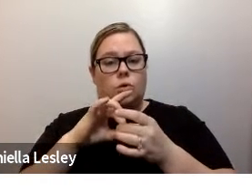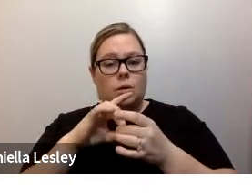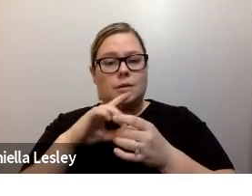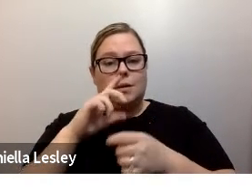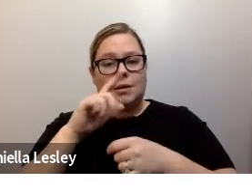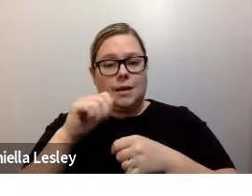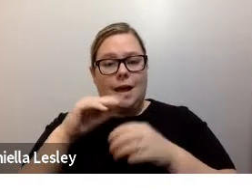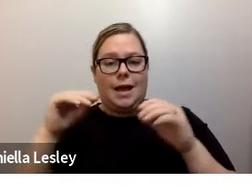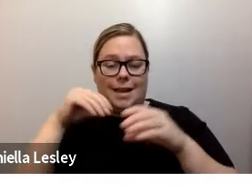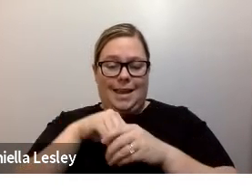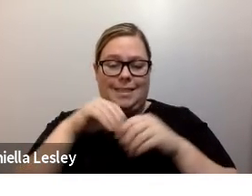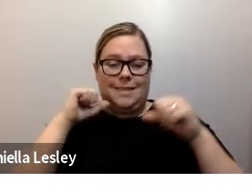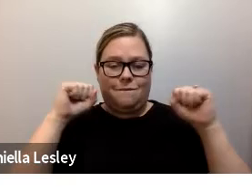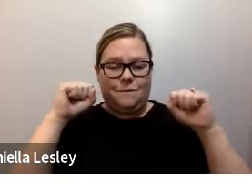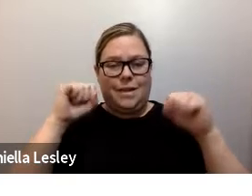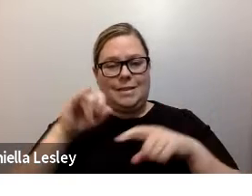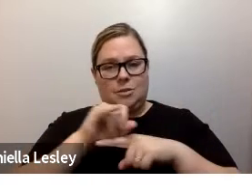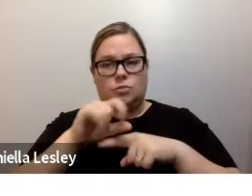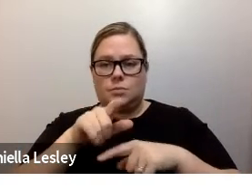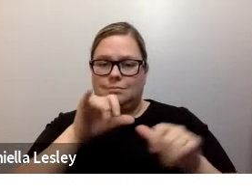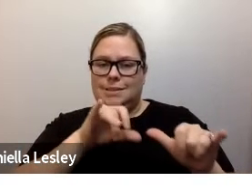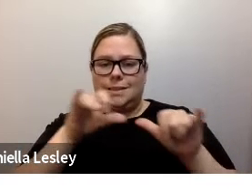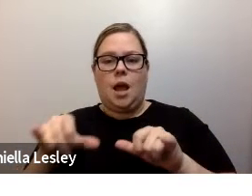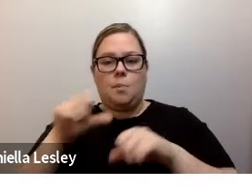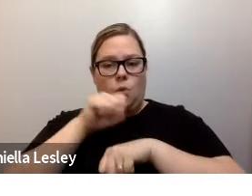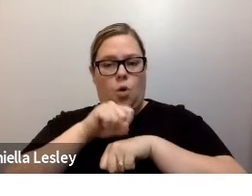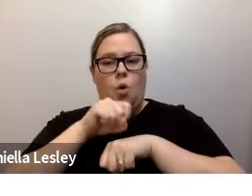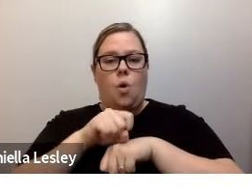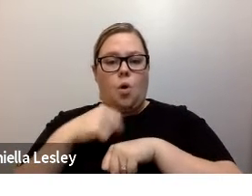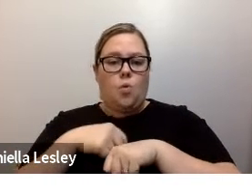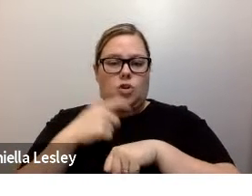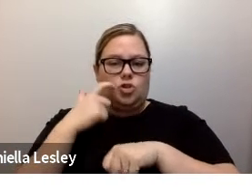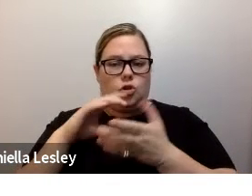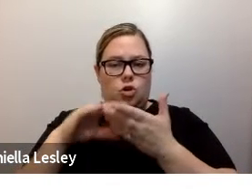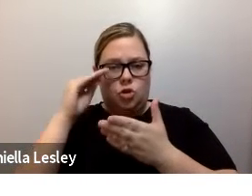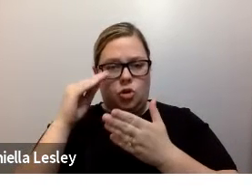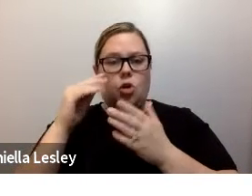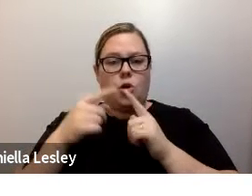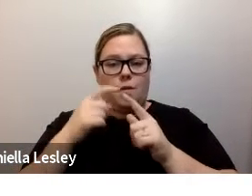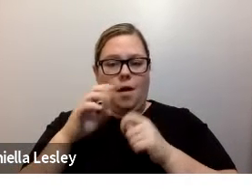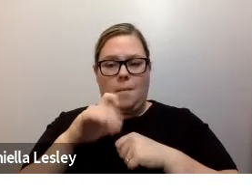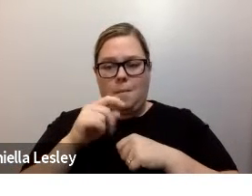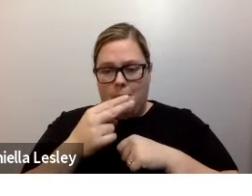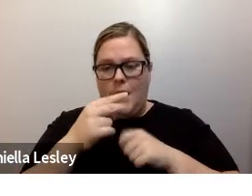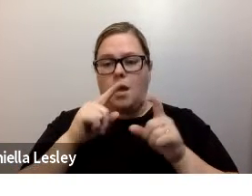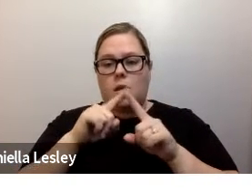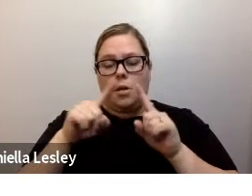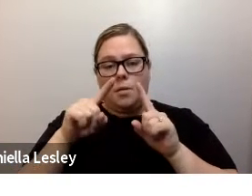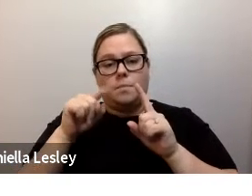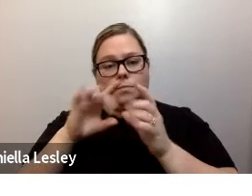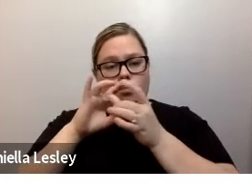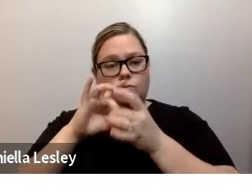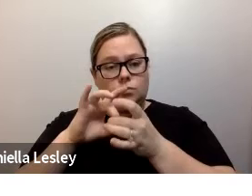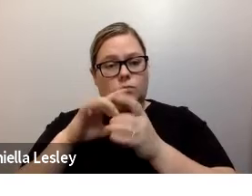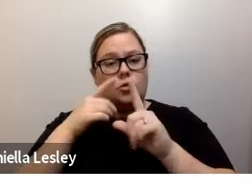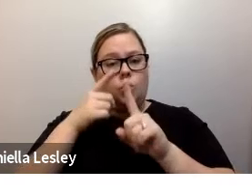disability in the fitness industry. This is very similar to the work that we just learned from Beth, but it was related to the